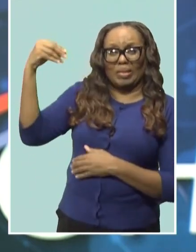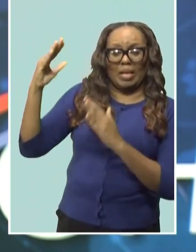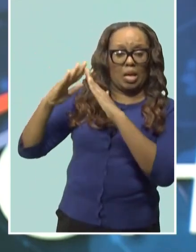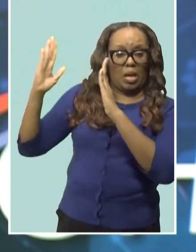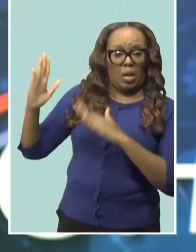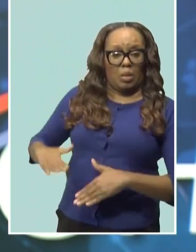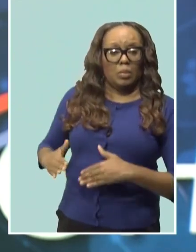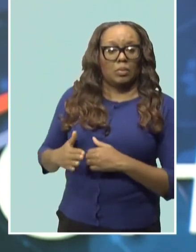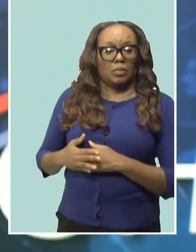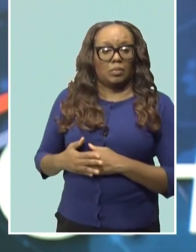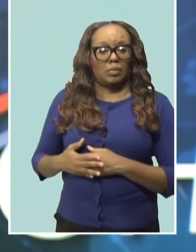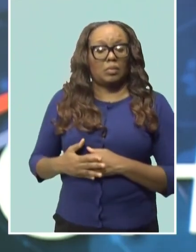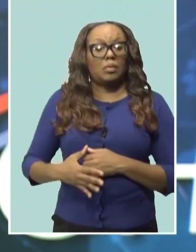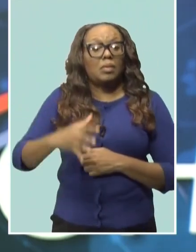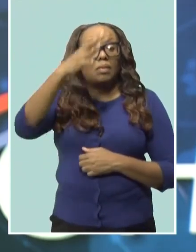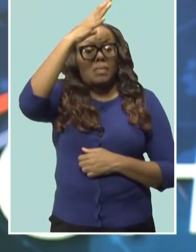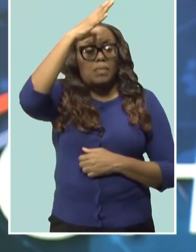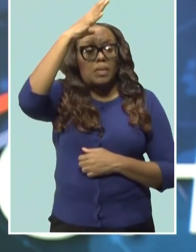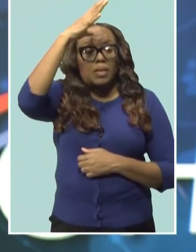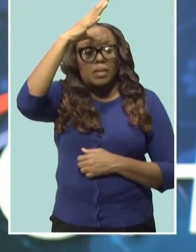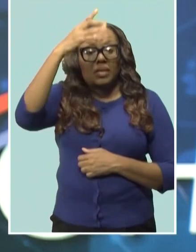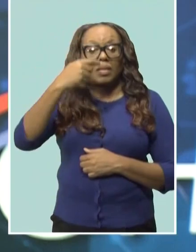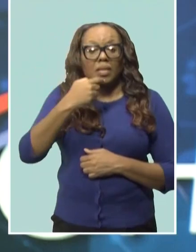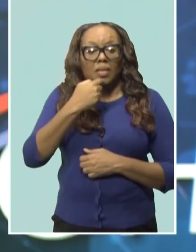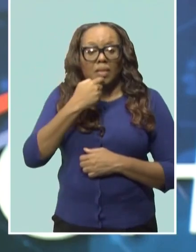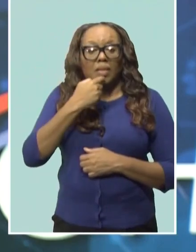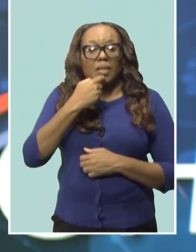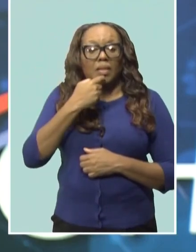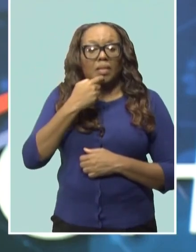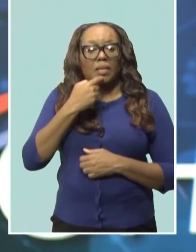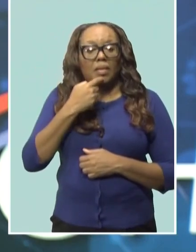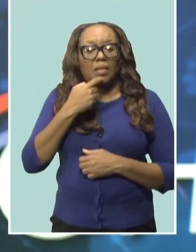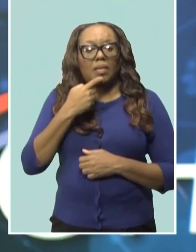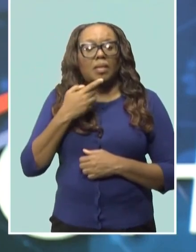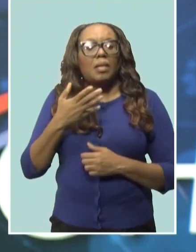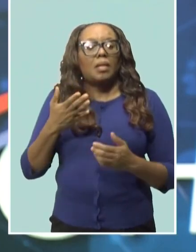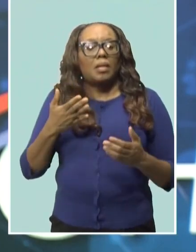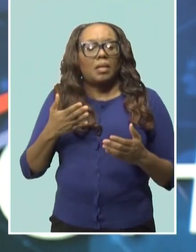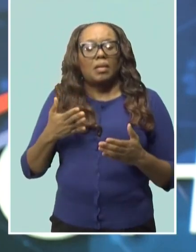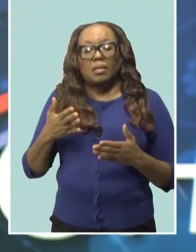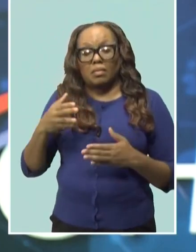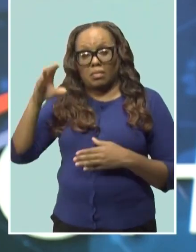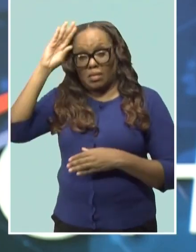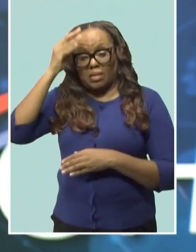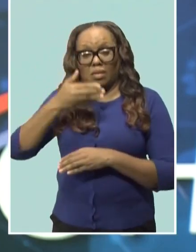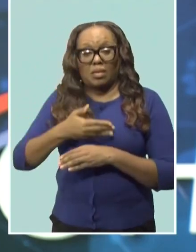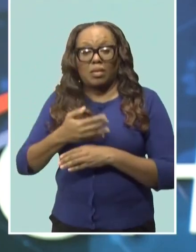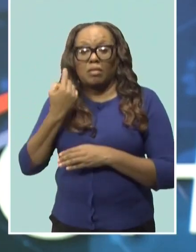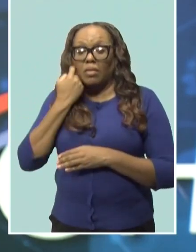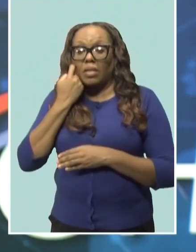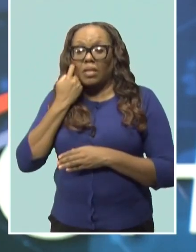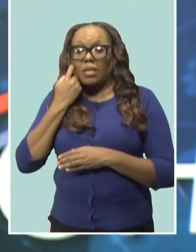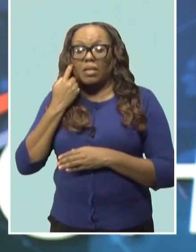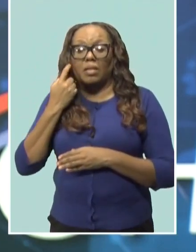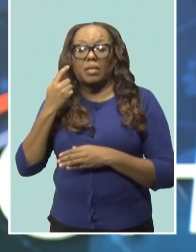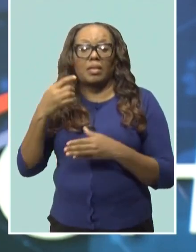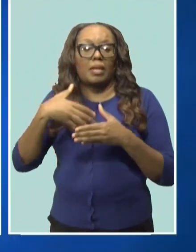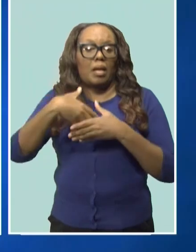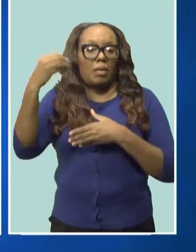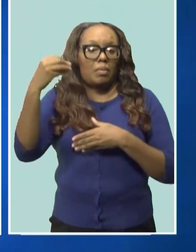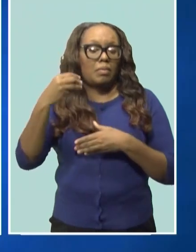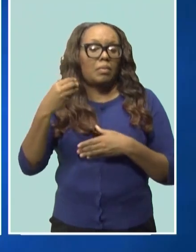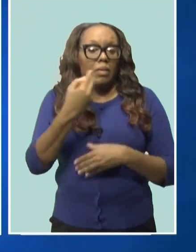Pearson Johnson, the father of the deceased, told CBC News he had earlier brought his son home from hospital.